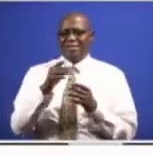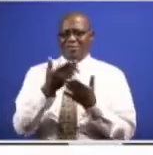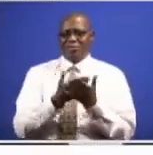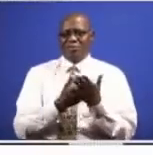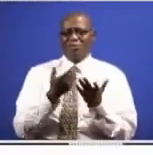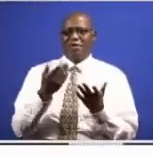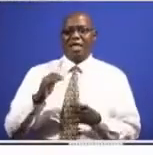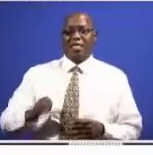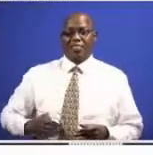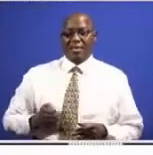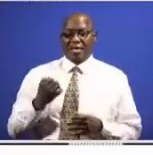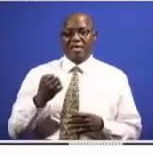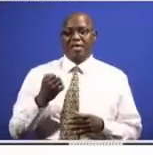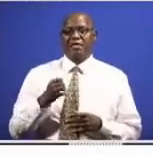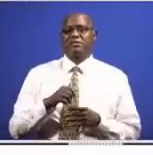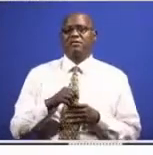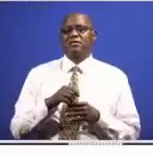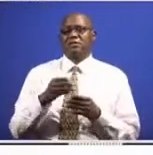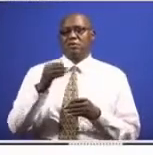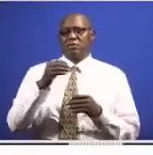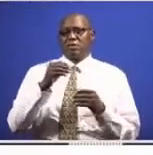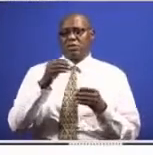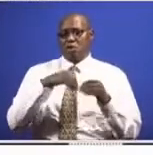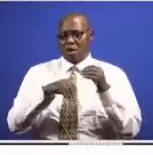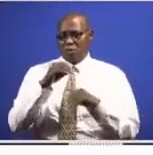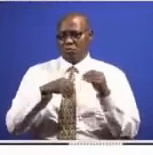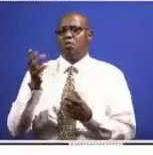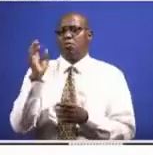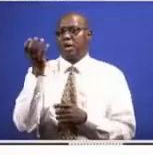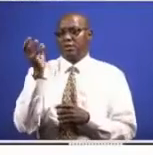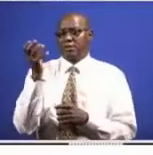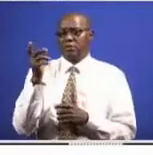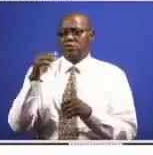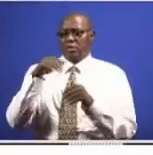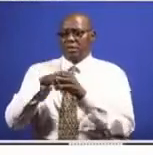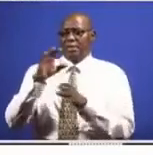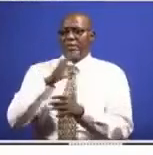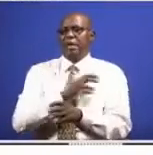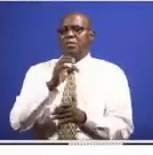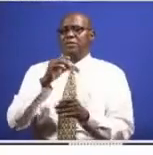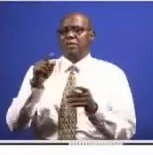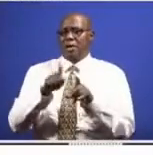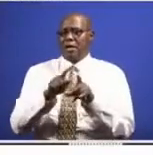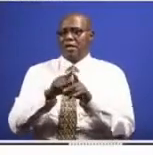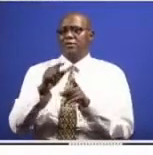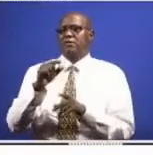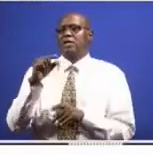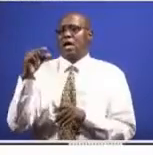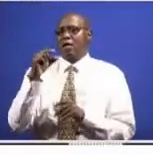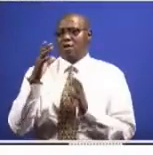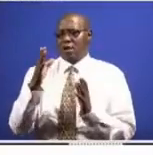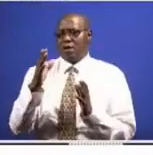The Ethics and Anti-Corruption Commission, EACC, has moved to court seeking an injunction to seize assets valued at